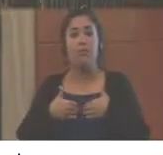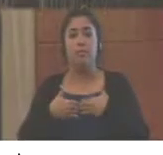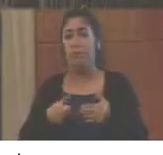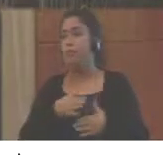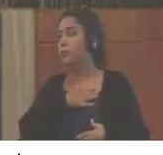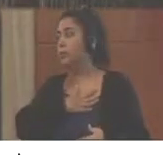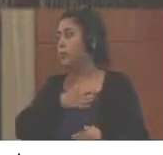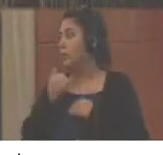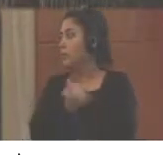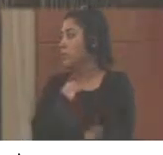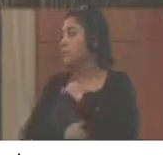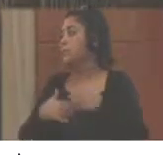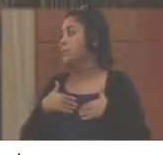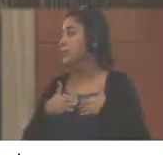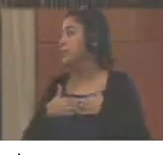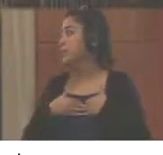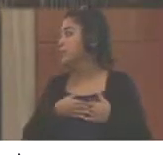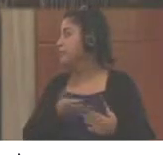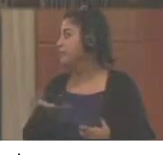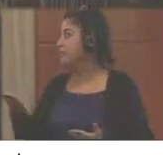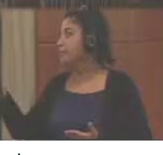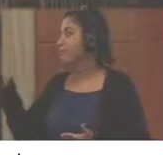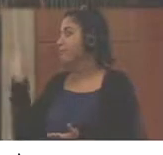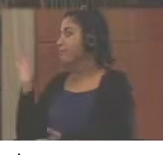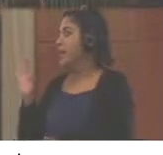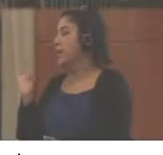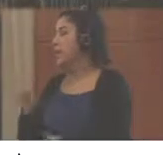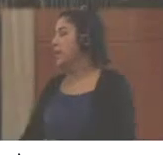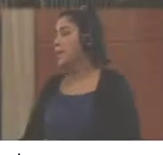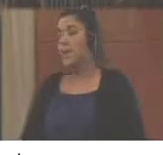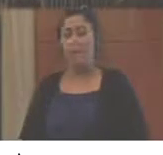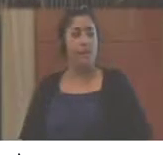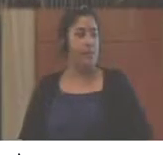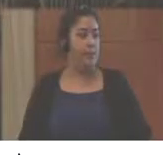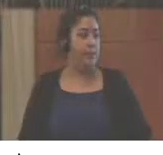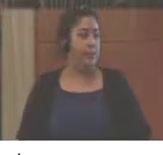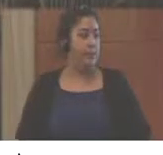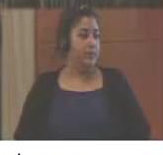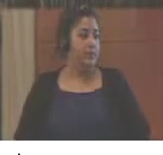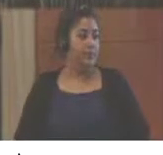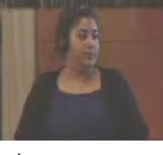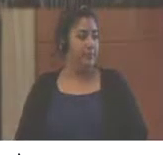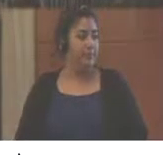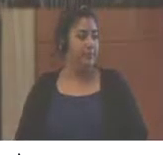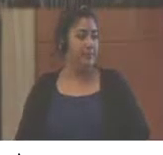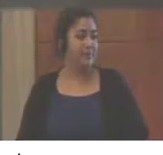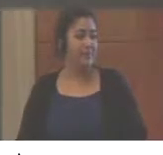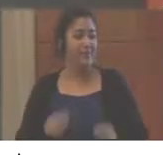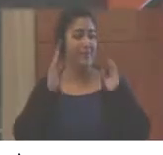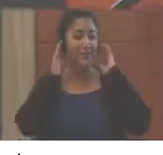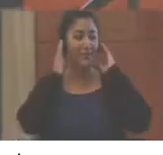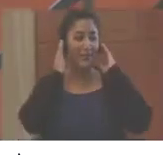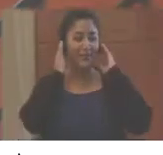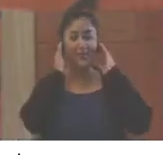And we invite Panama to come and make its presentation. Thank you.